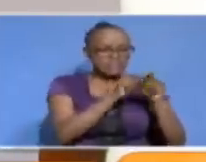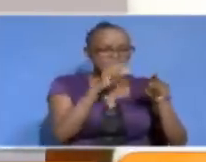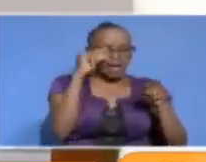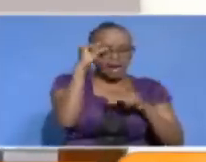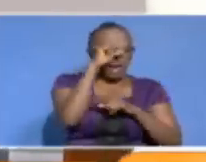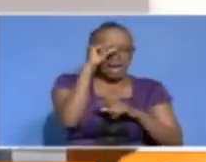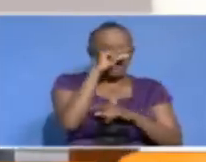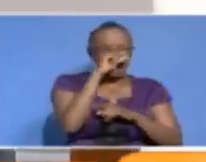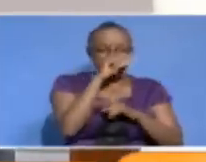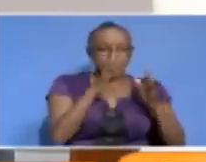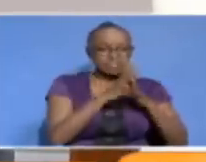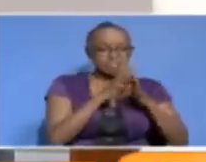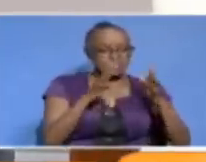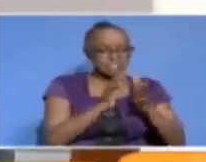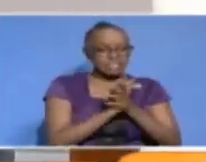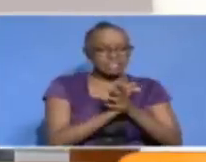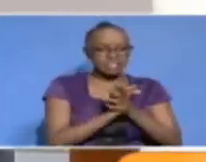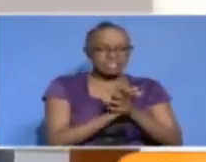in our great